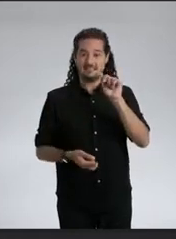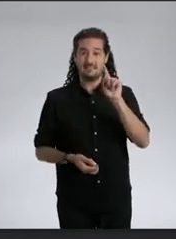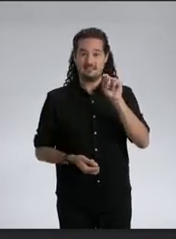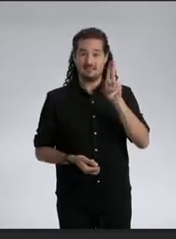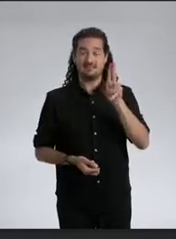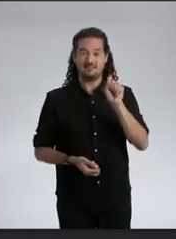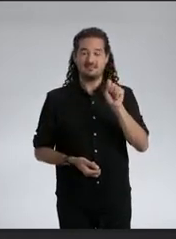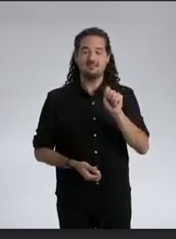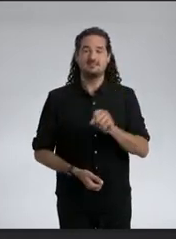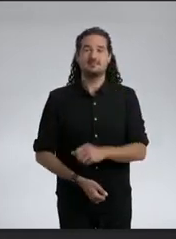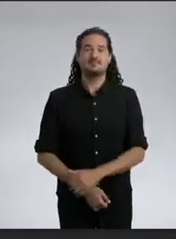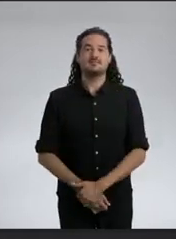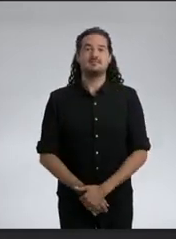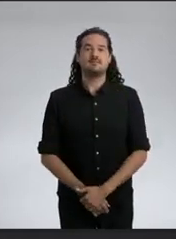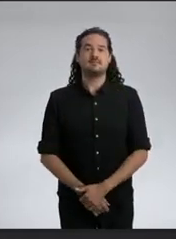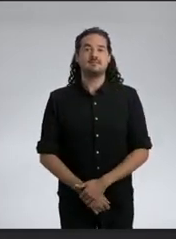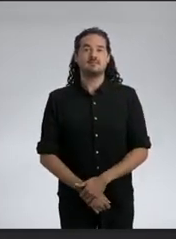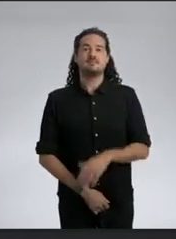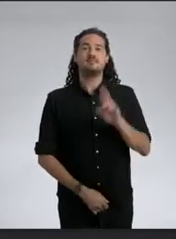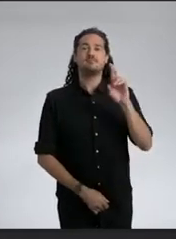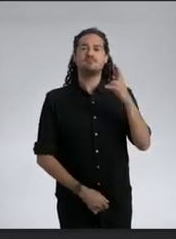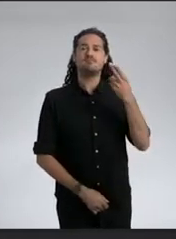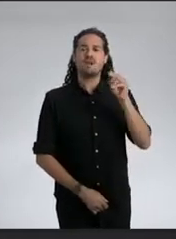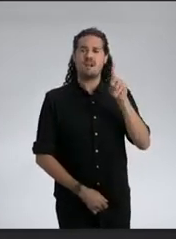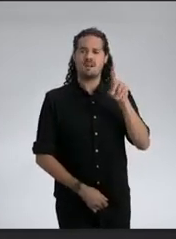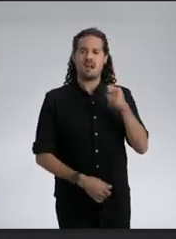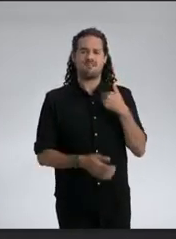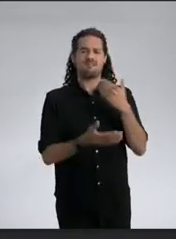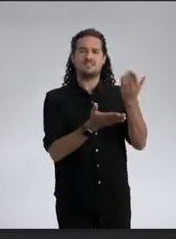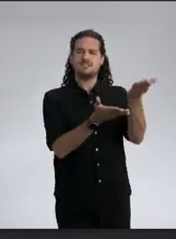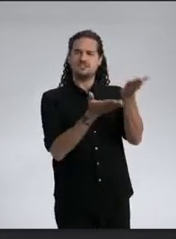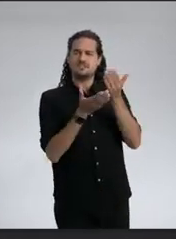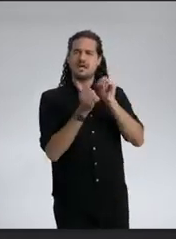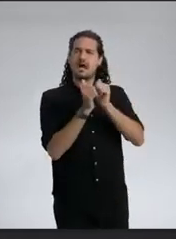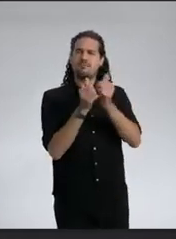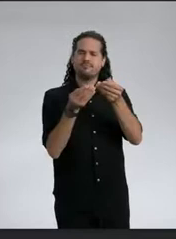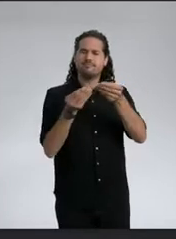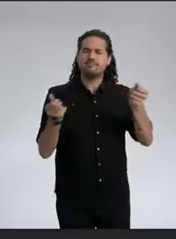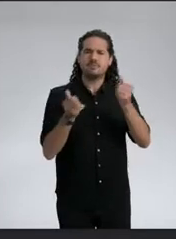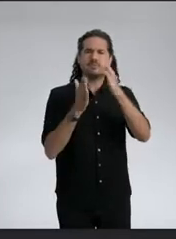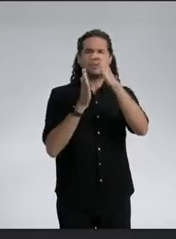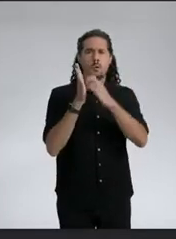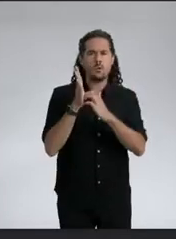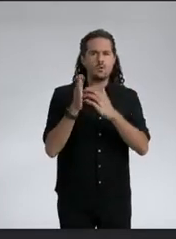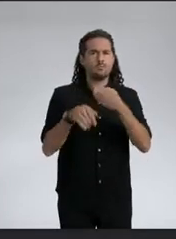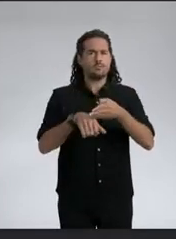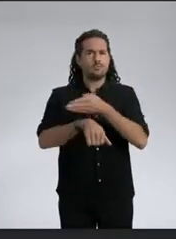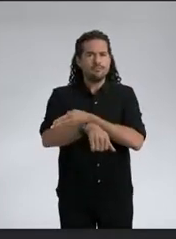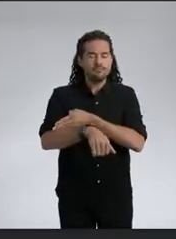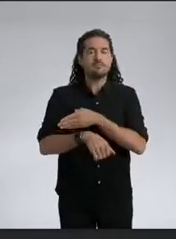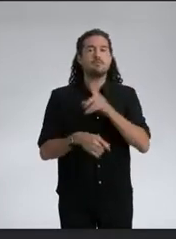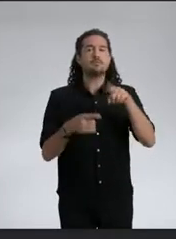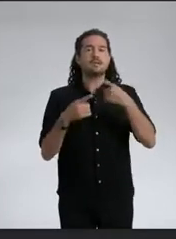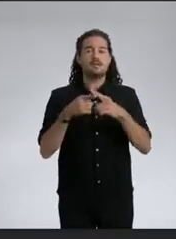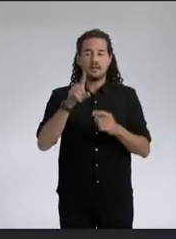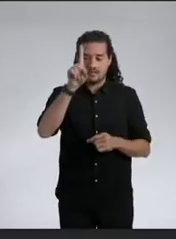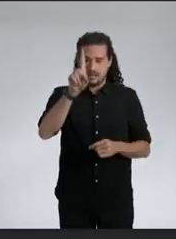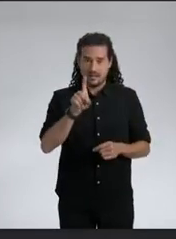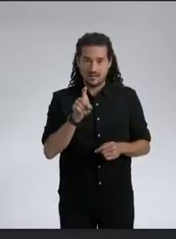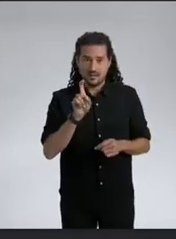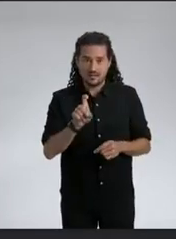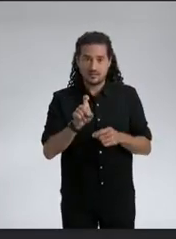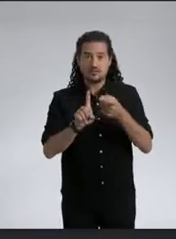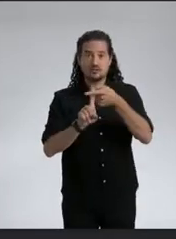Rhonda has a few suggestions to make my code even better. When I navigate to the source code, I see comments from Rhonda in